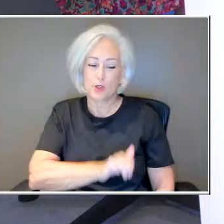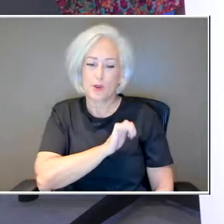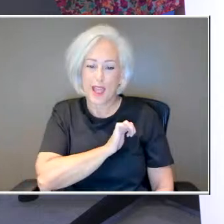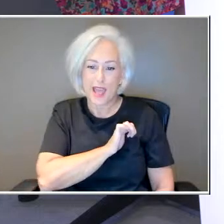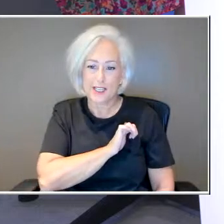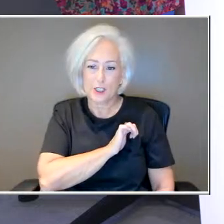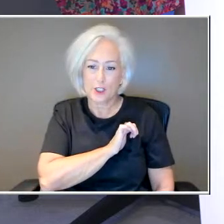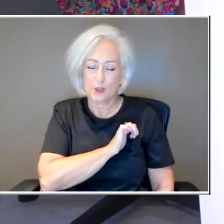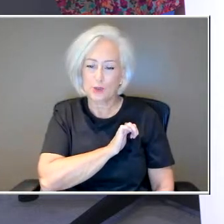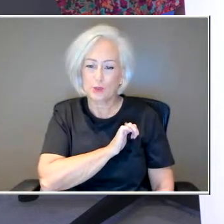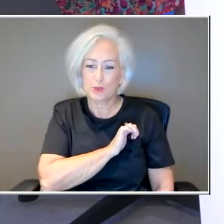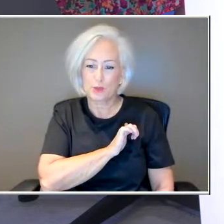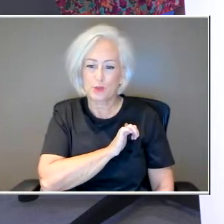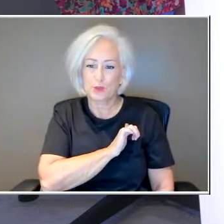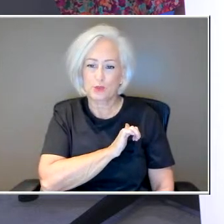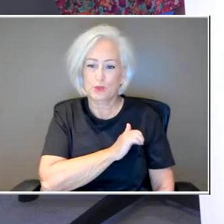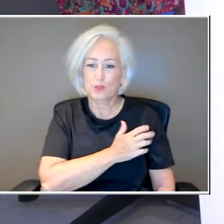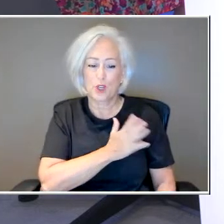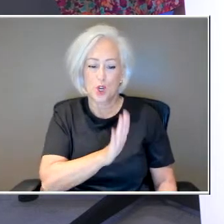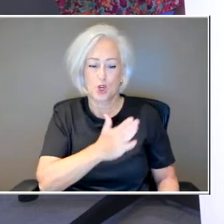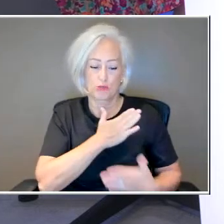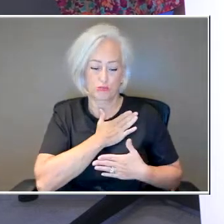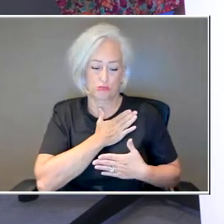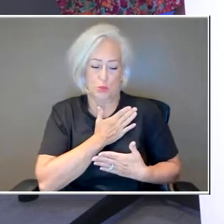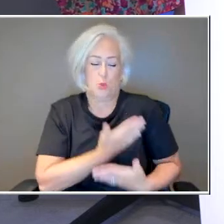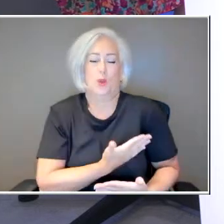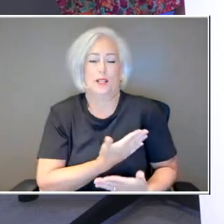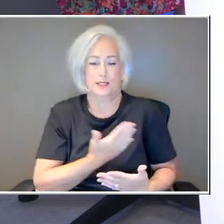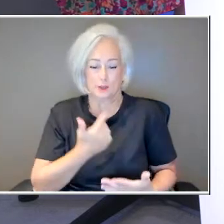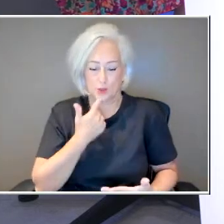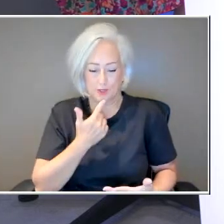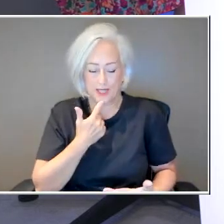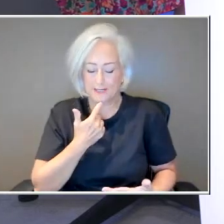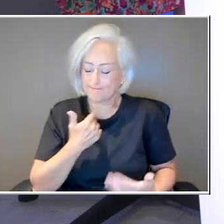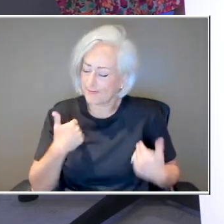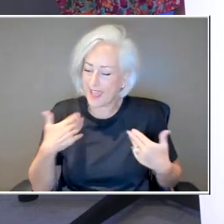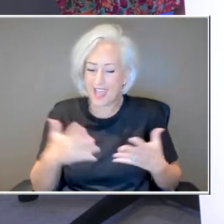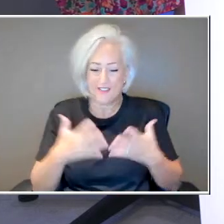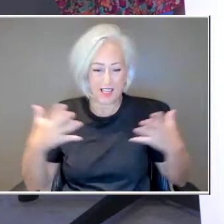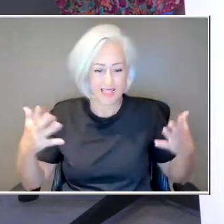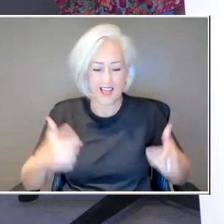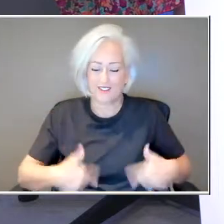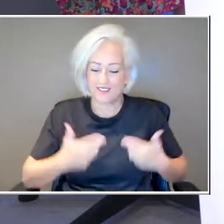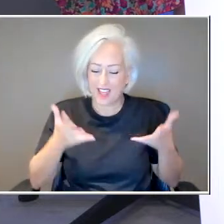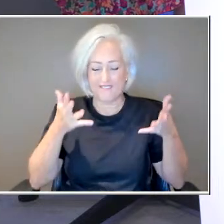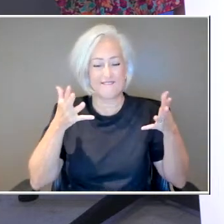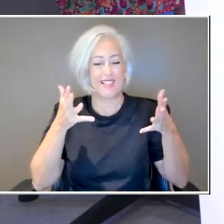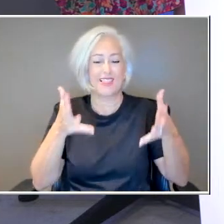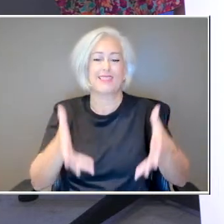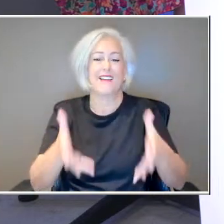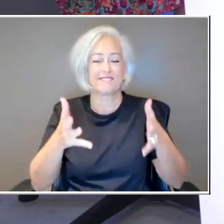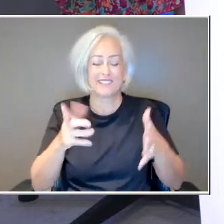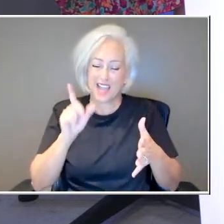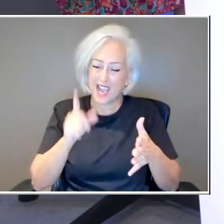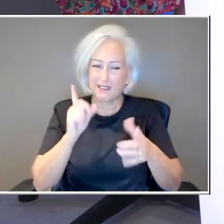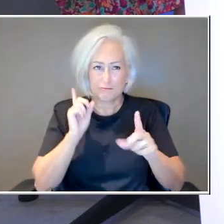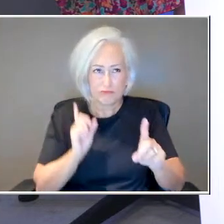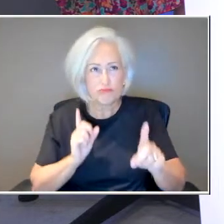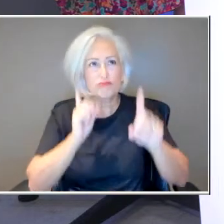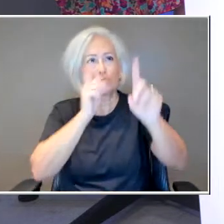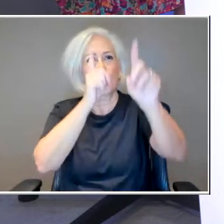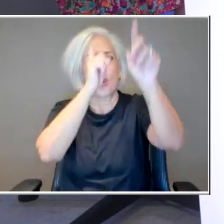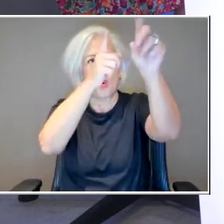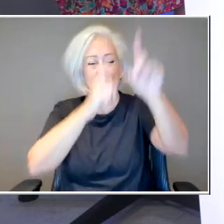and just her will to say, I got lots of life to live, I've got an important life, I've got a mission, how does that really play into